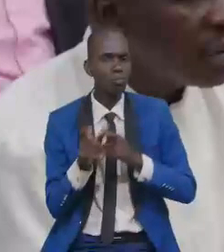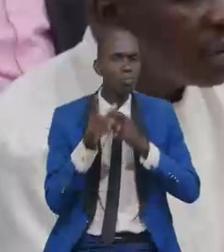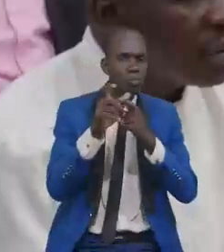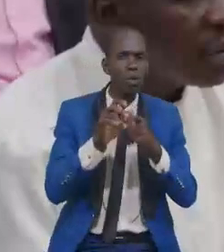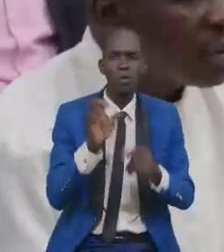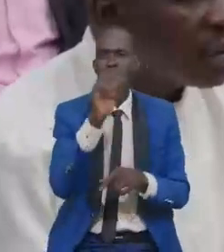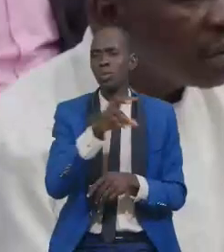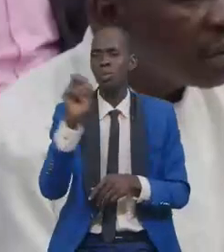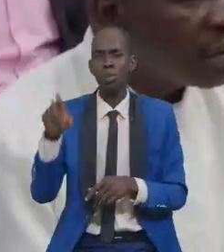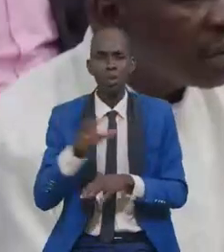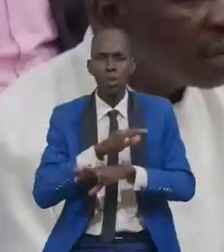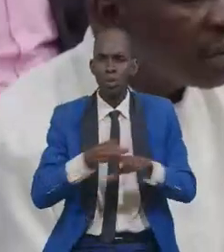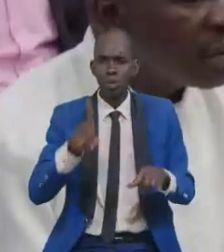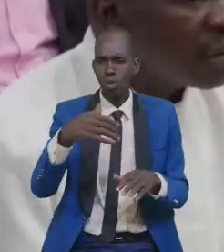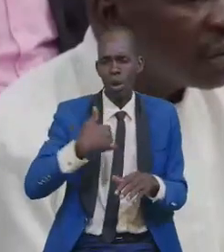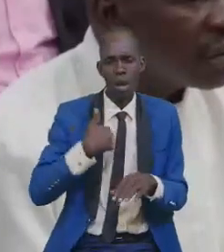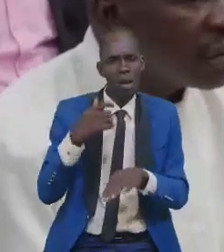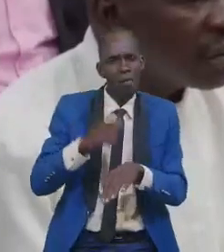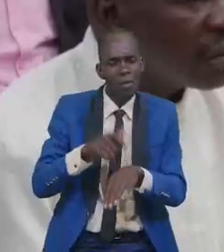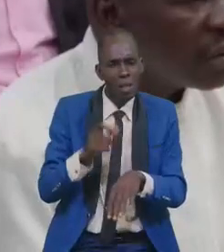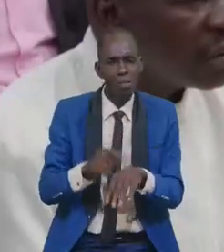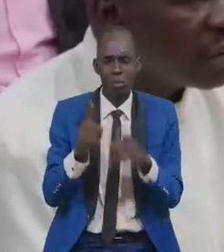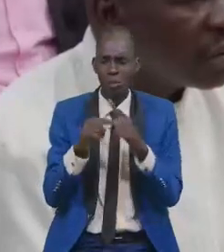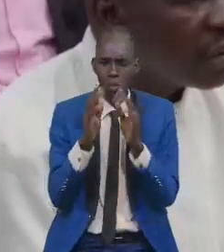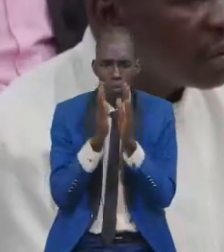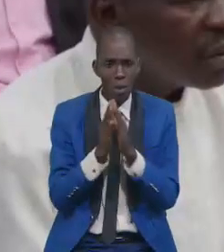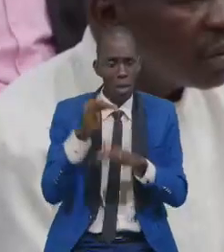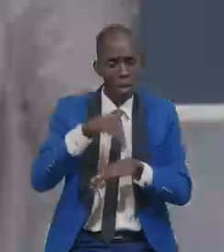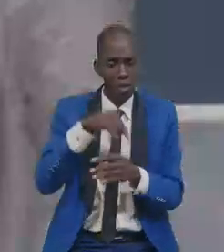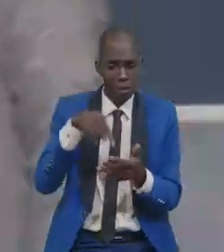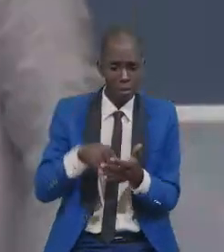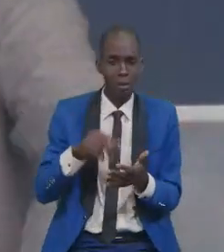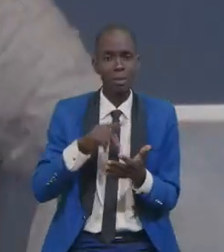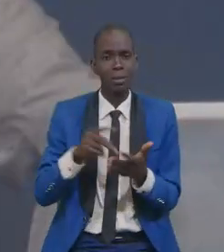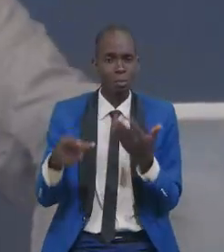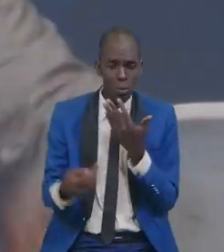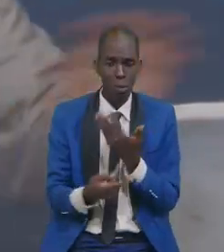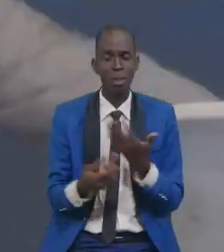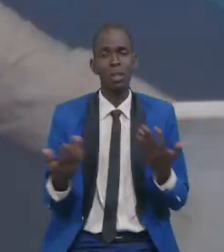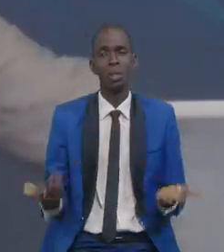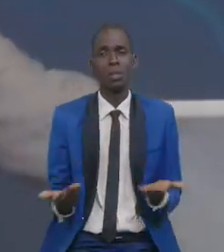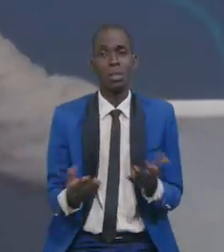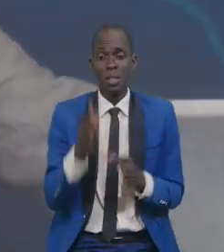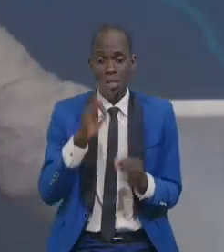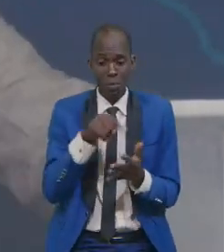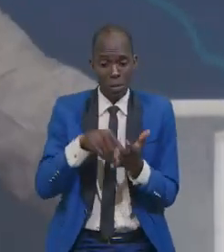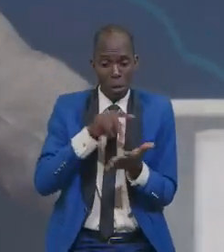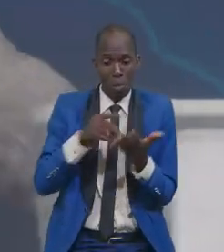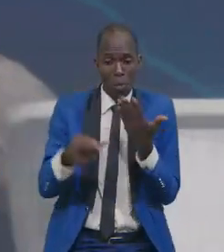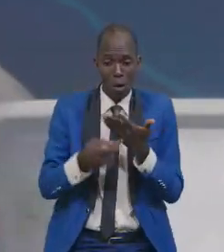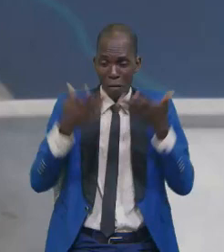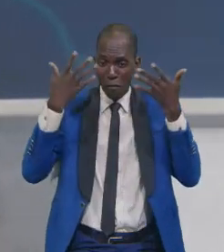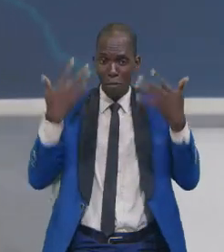have time? If this time of the crusade passes on, and you do not have